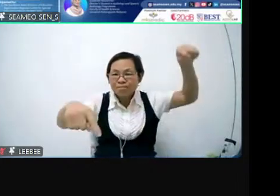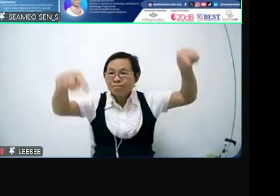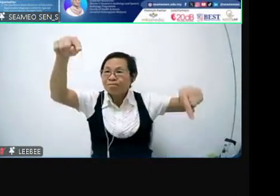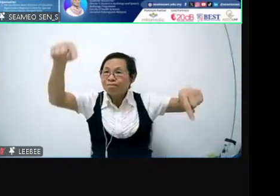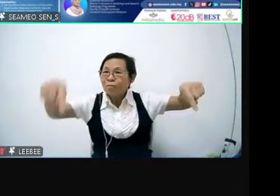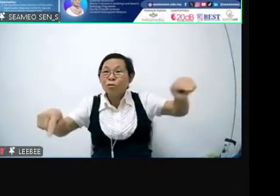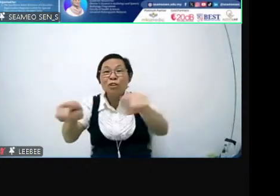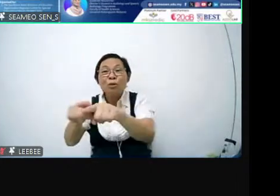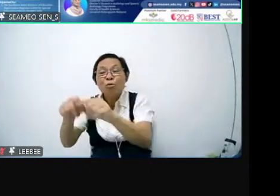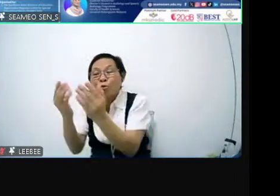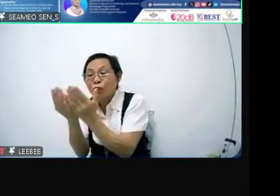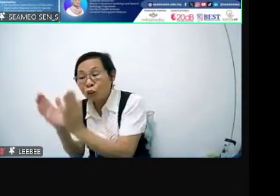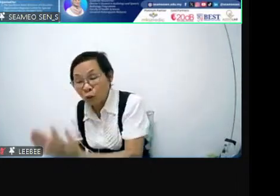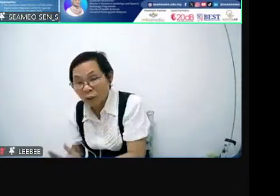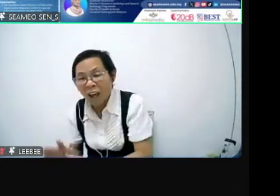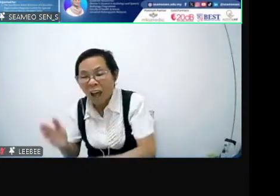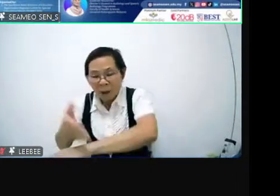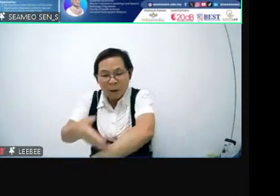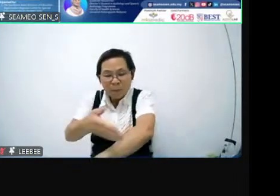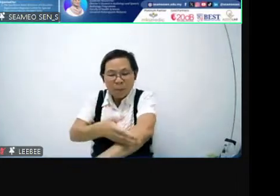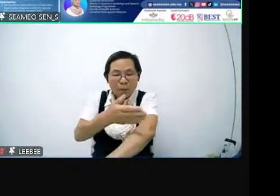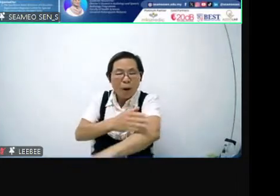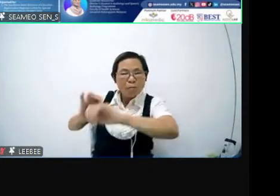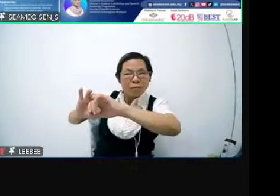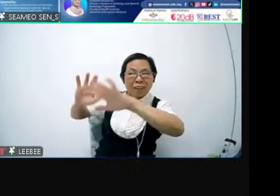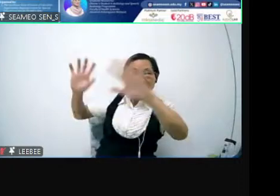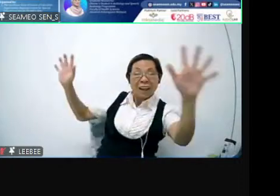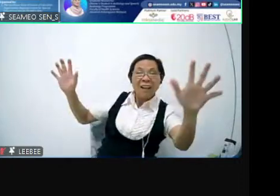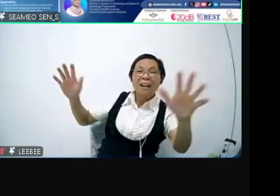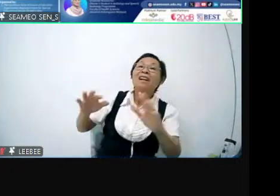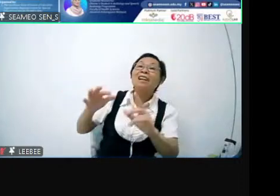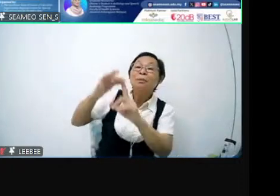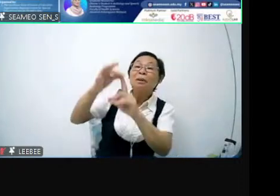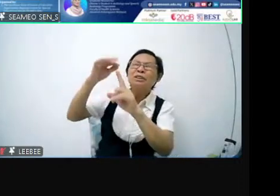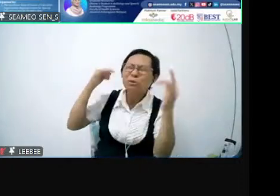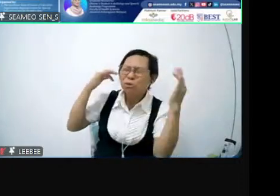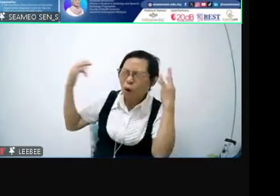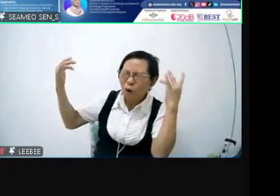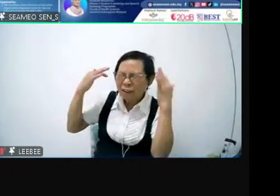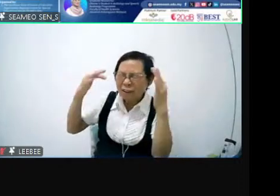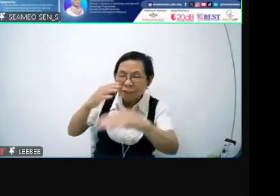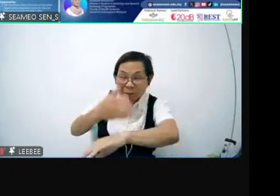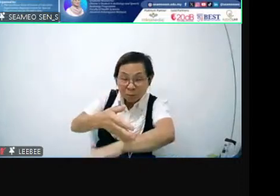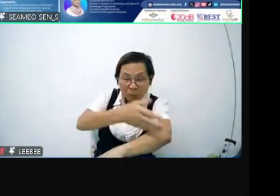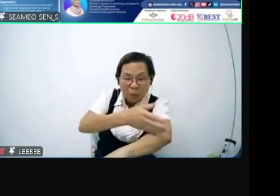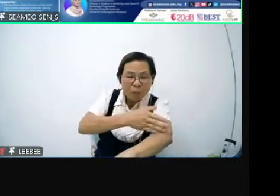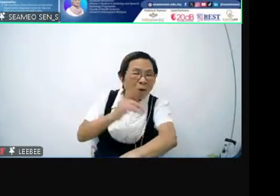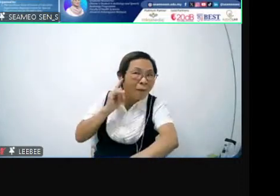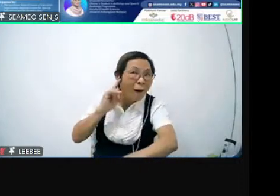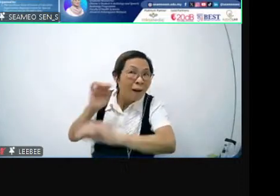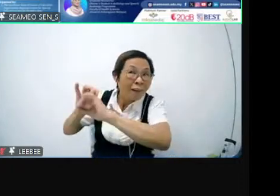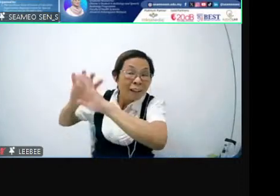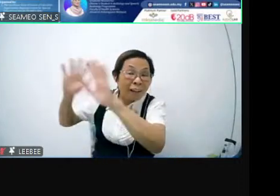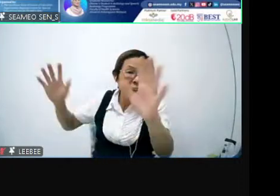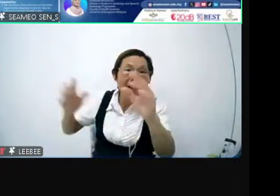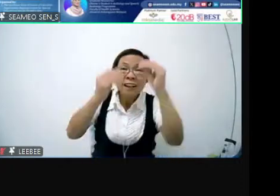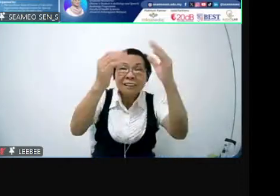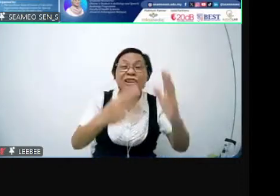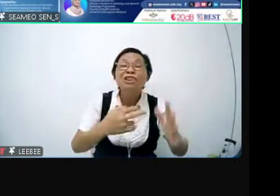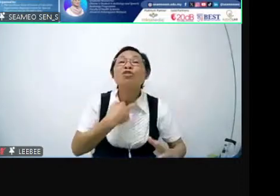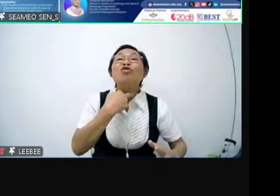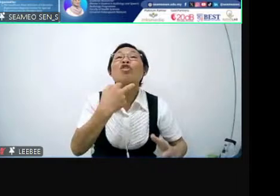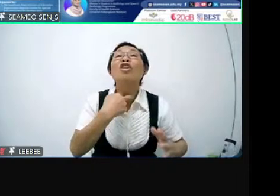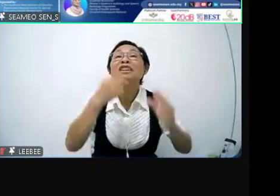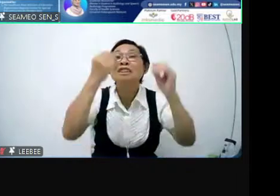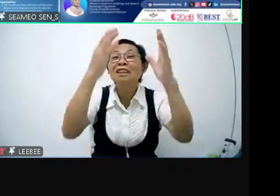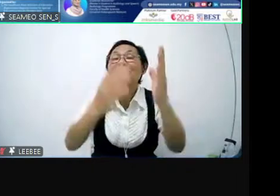It enhances the speech clarity, especially in noisy environment. As you can see from the pictures, the teacher's voice is directly to